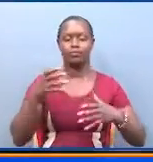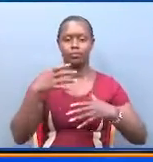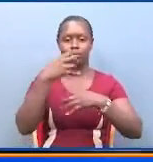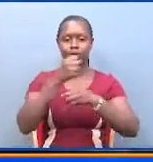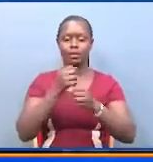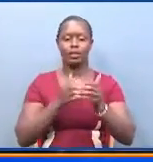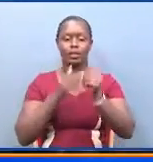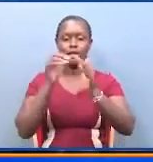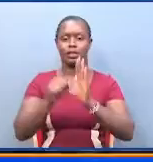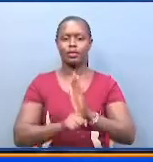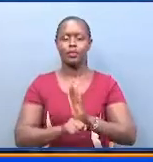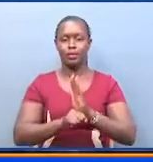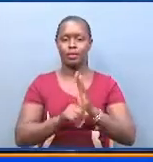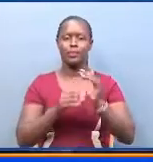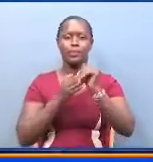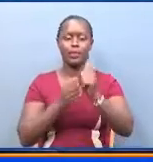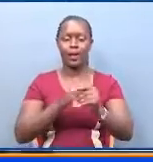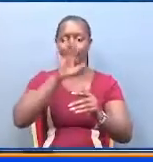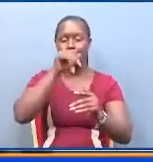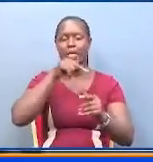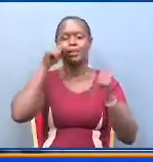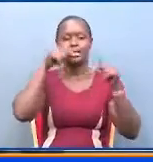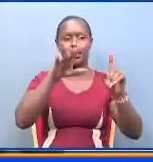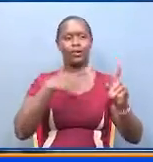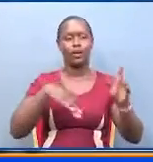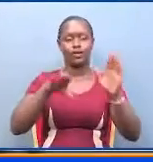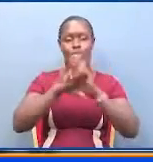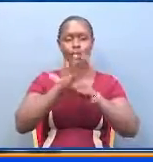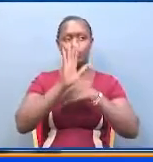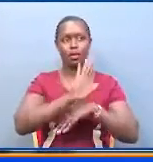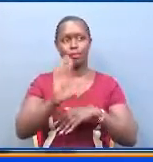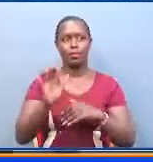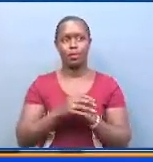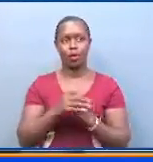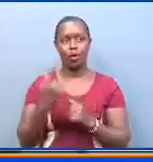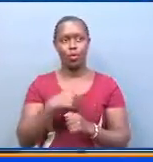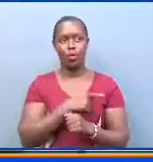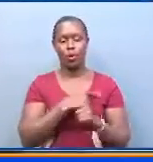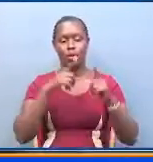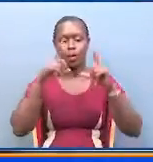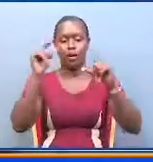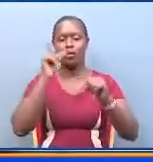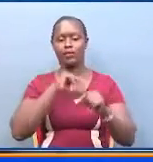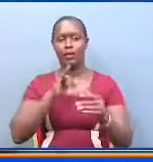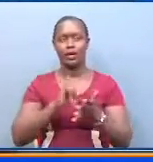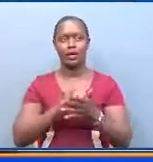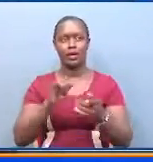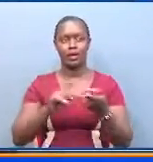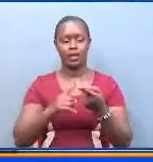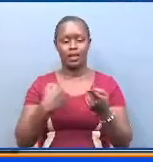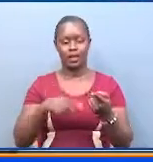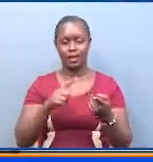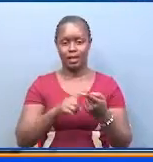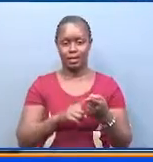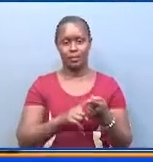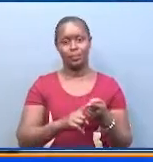by himself and his running mate Martha Karua. Tumesema mimi nyinyi kwamba adui wa Kenya ni nne.